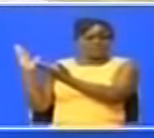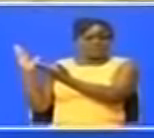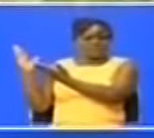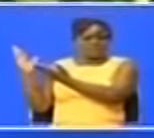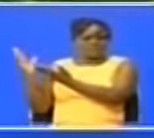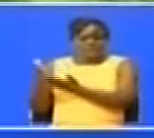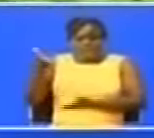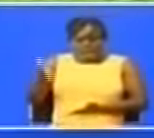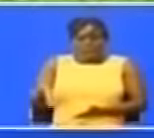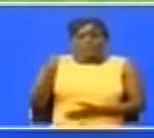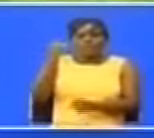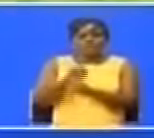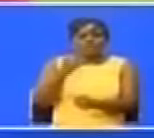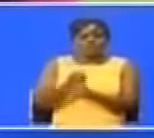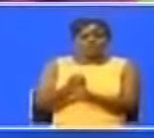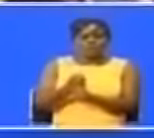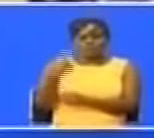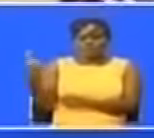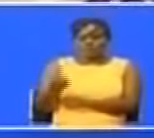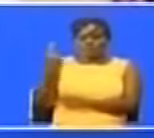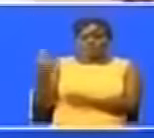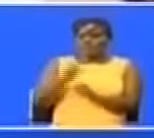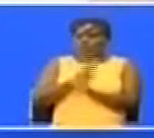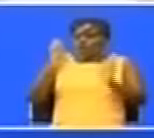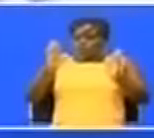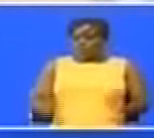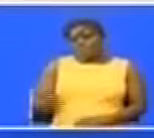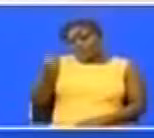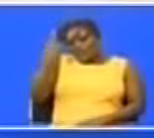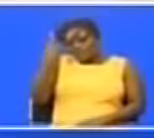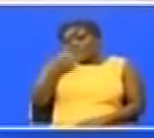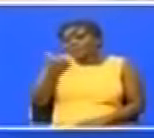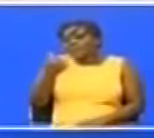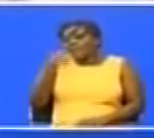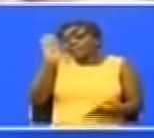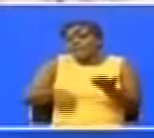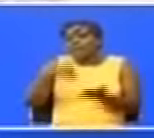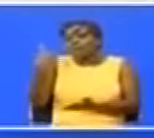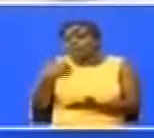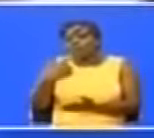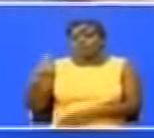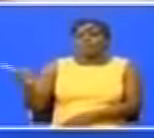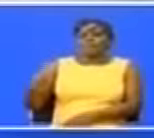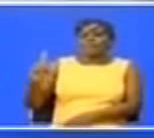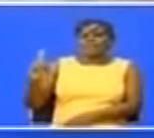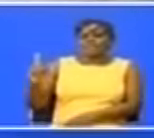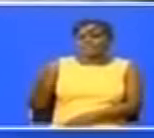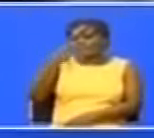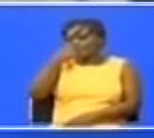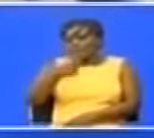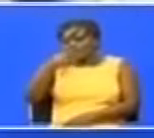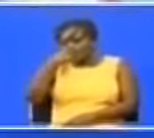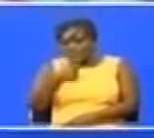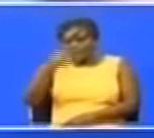Hapa Kazi 2 slogan. And no one understands this better than him, President John Pombe Magufuli,